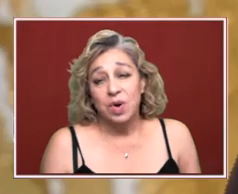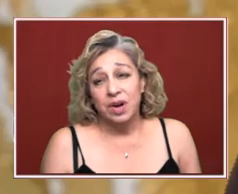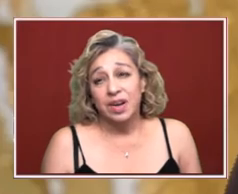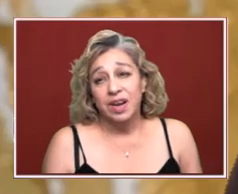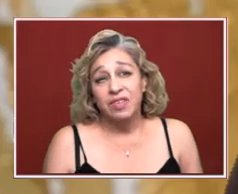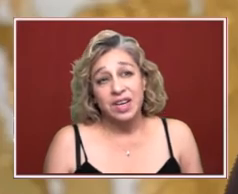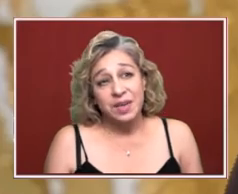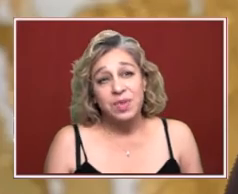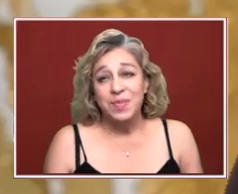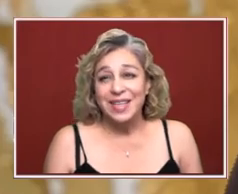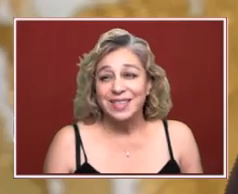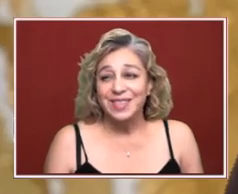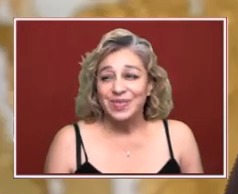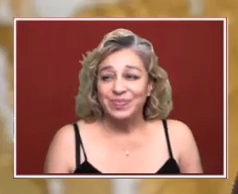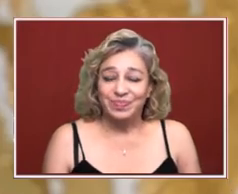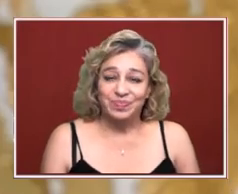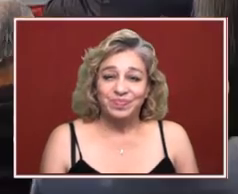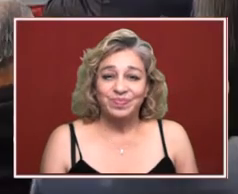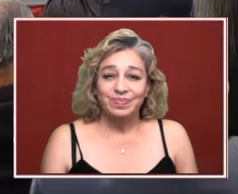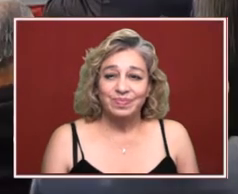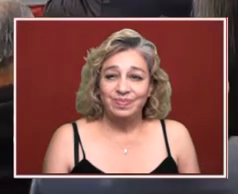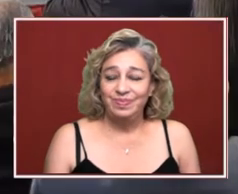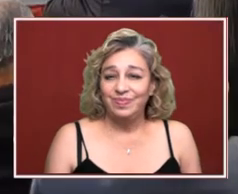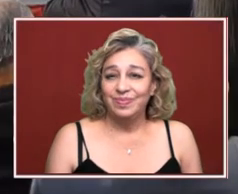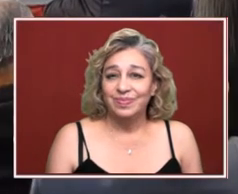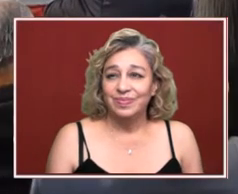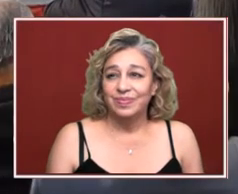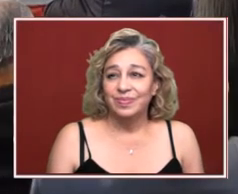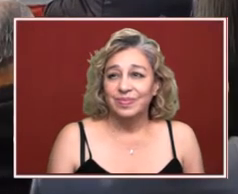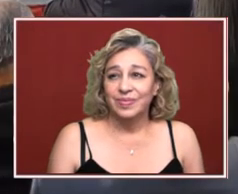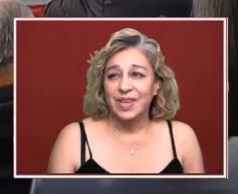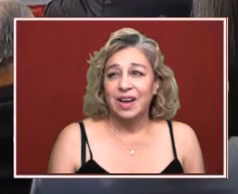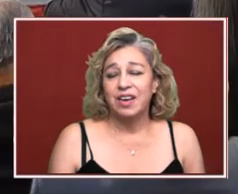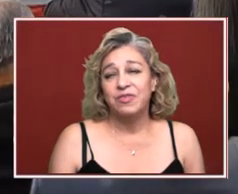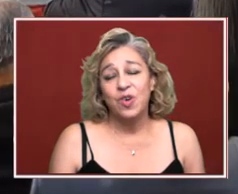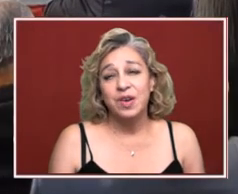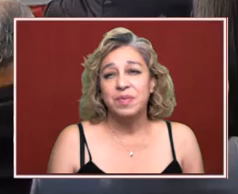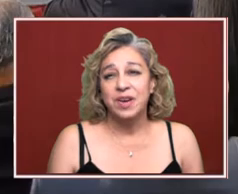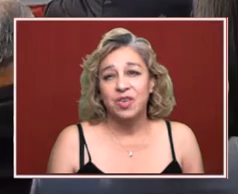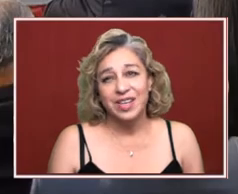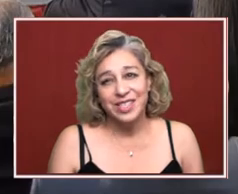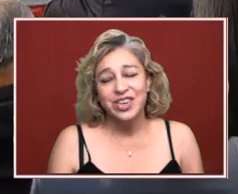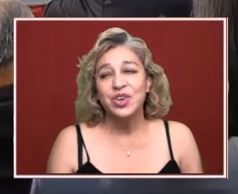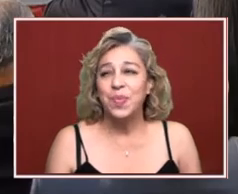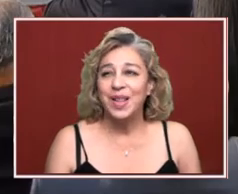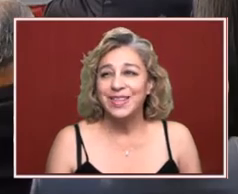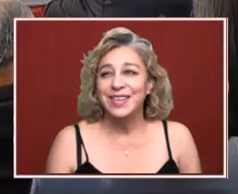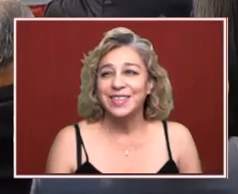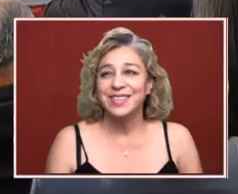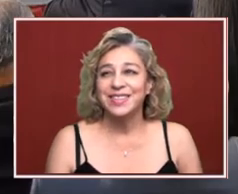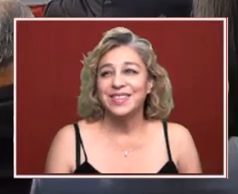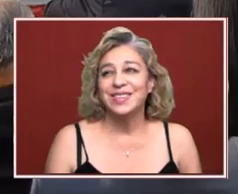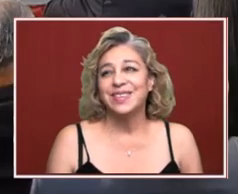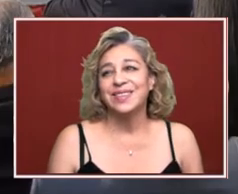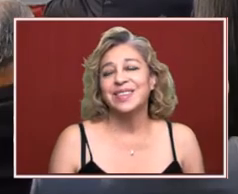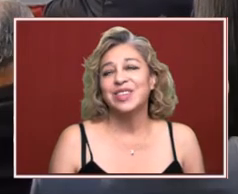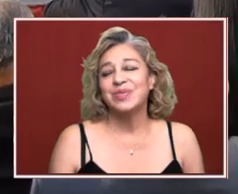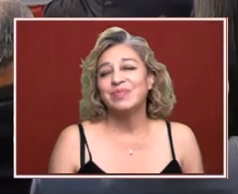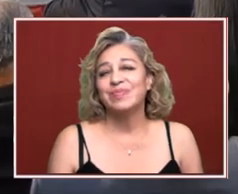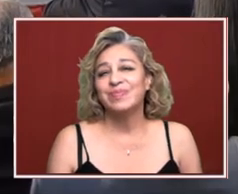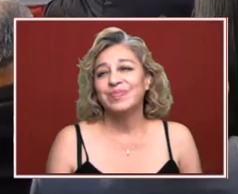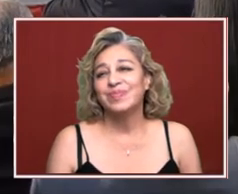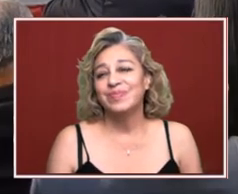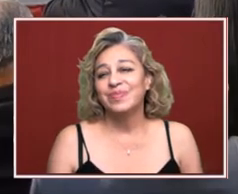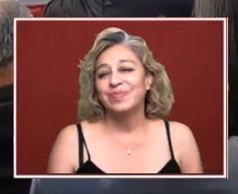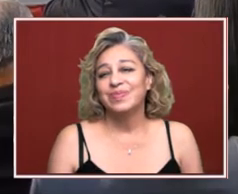is the work of our diplomats. Nuestra política exterior. Our foreign or external politics.